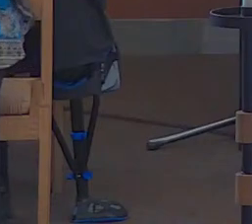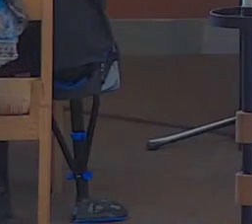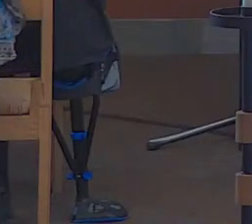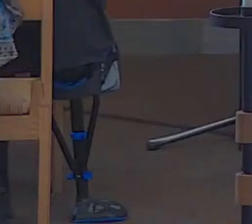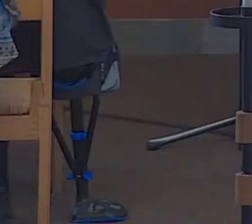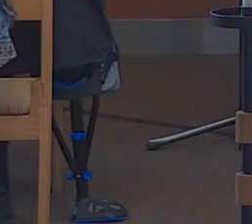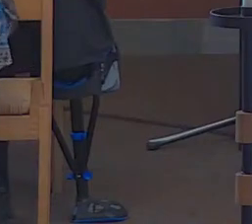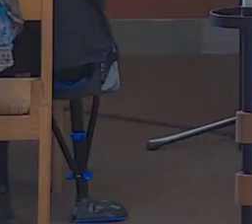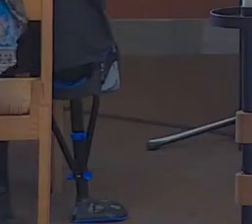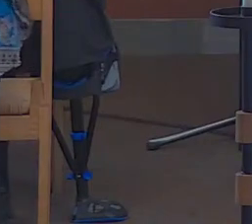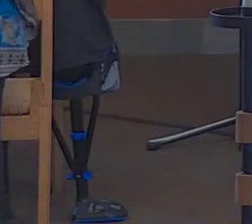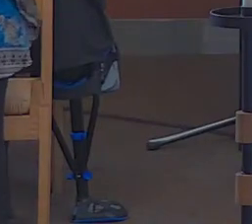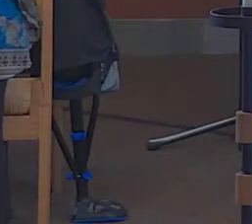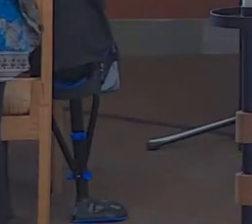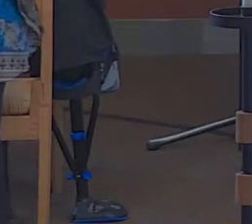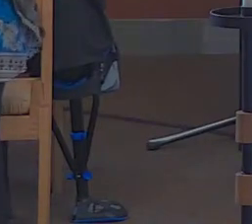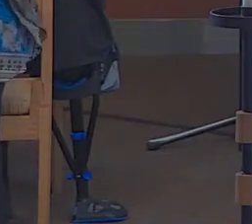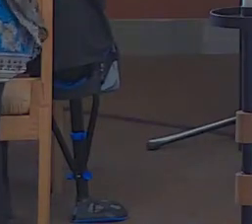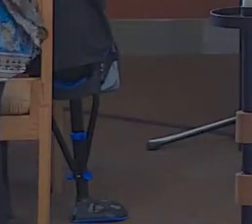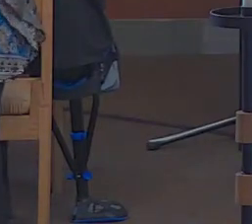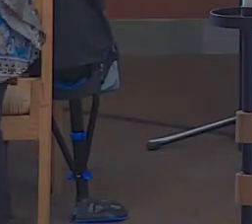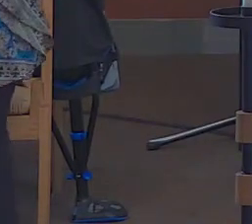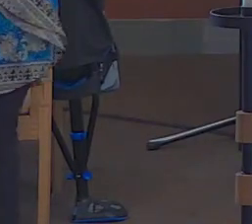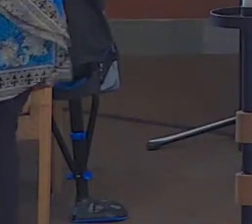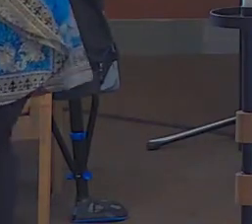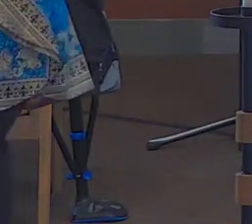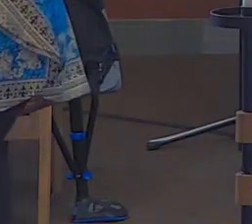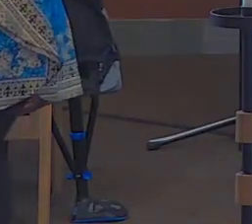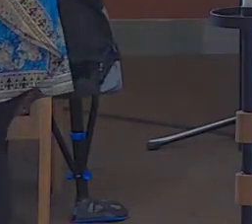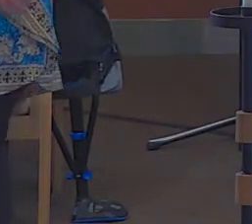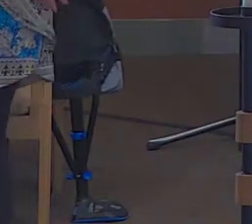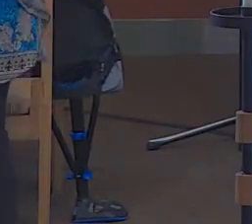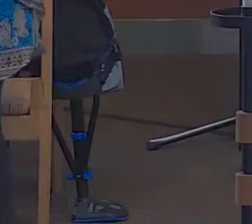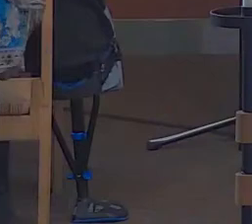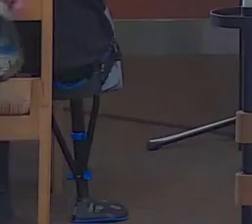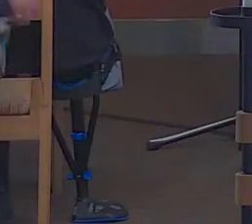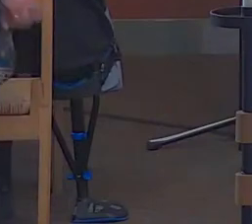and are, for making sure this all happened.